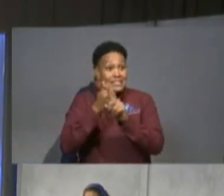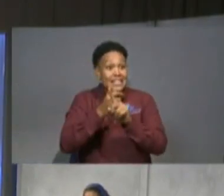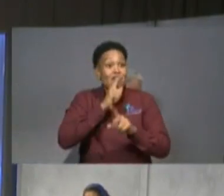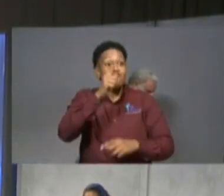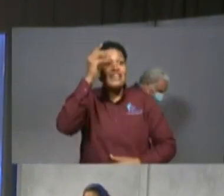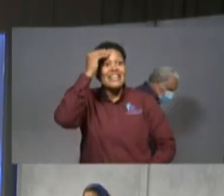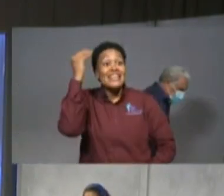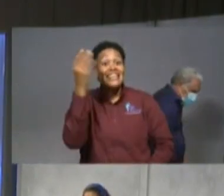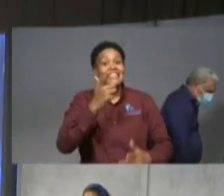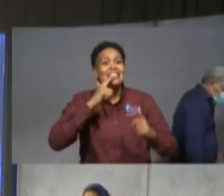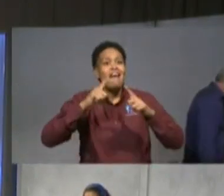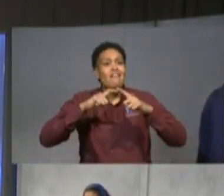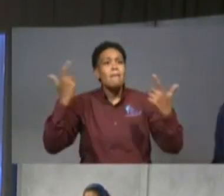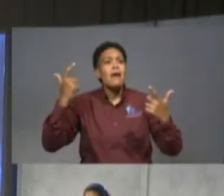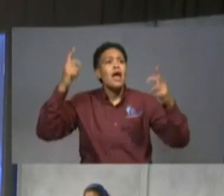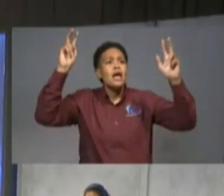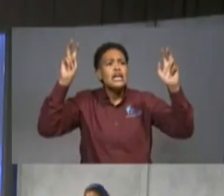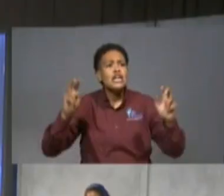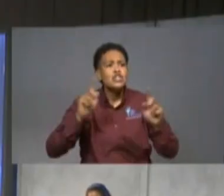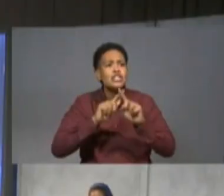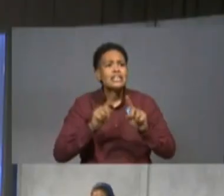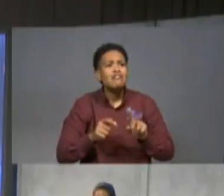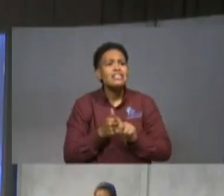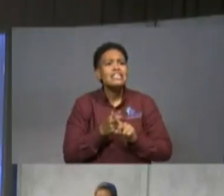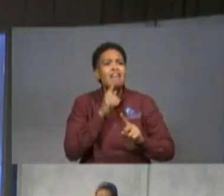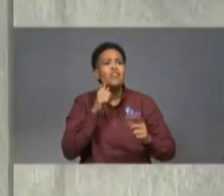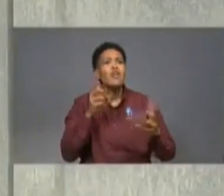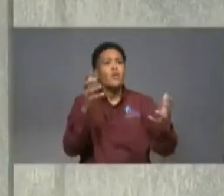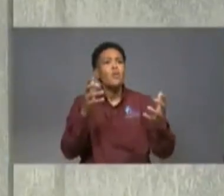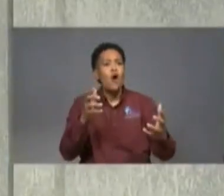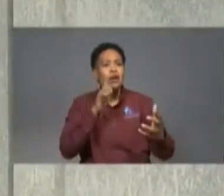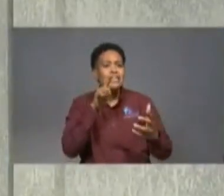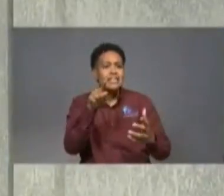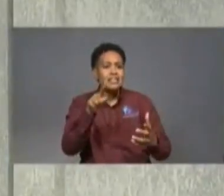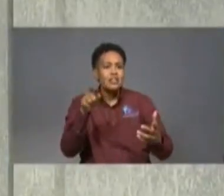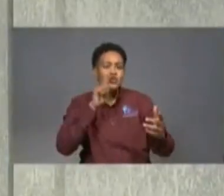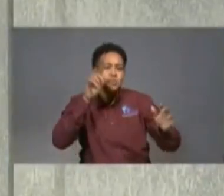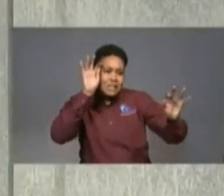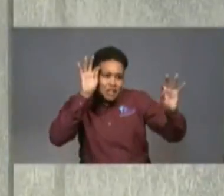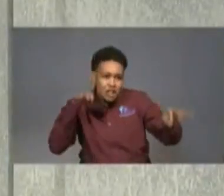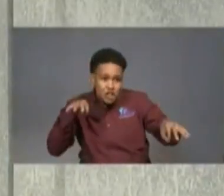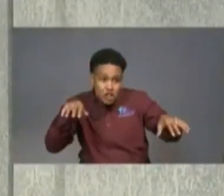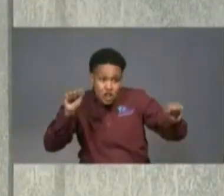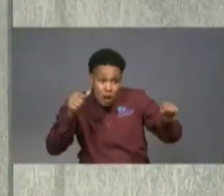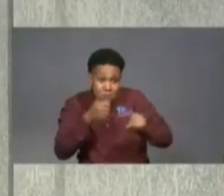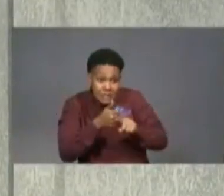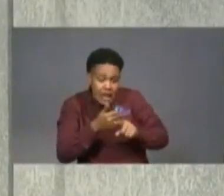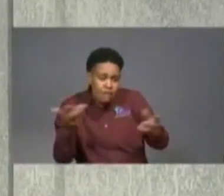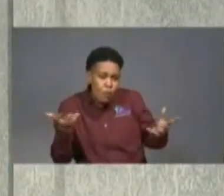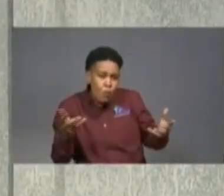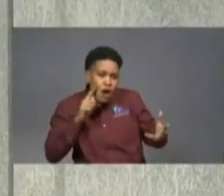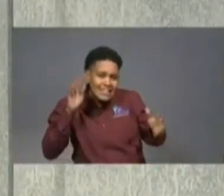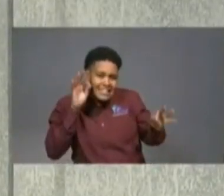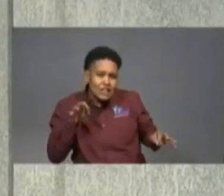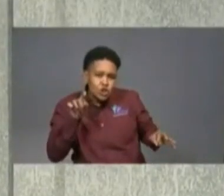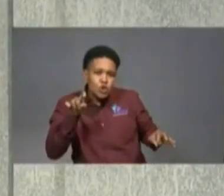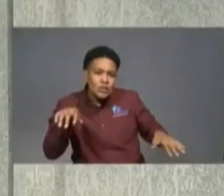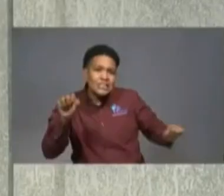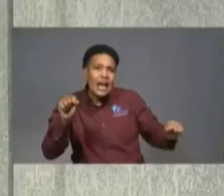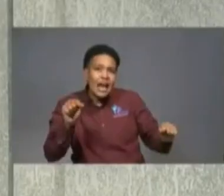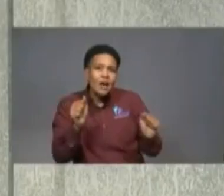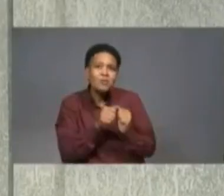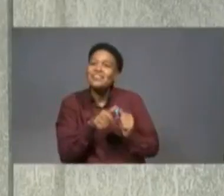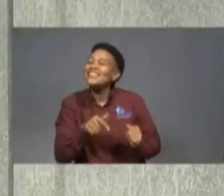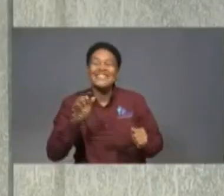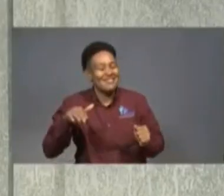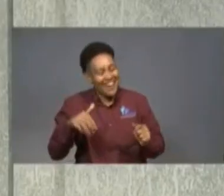a mega ballot of issues for which he wanted referenda to be determined as to what decisions should be taken within the